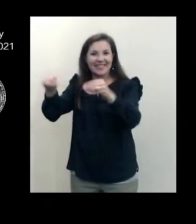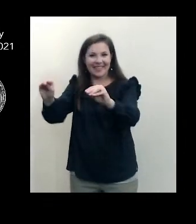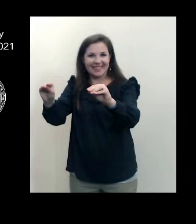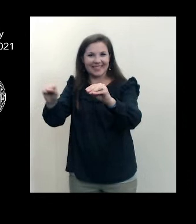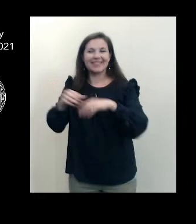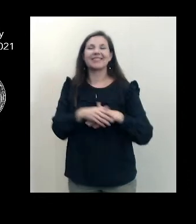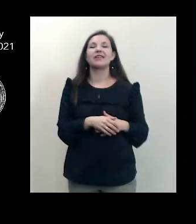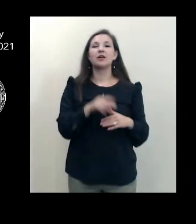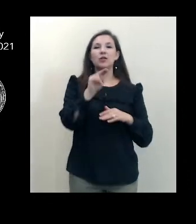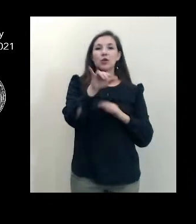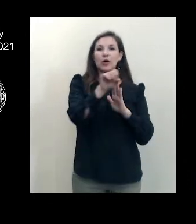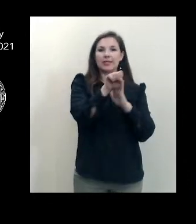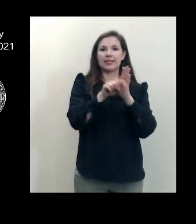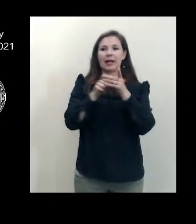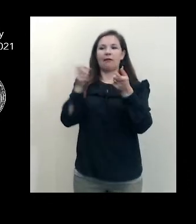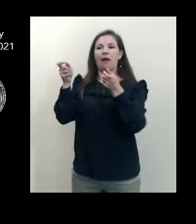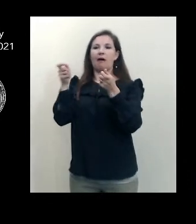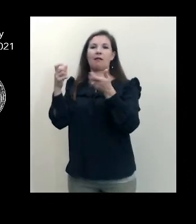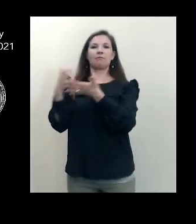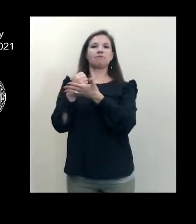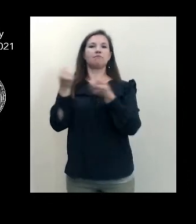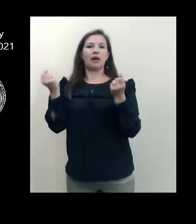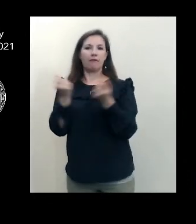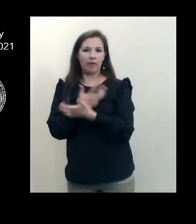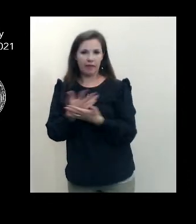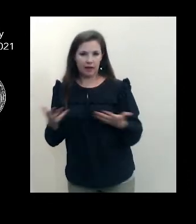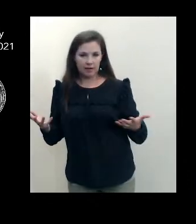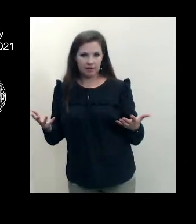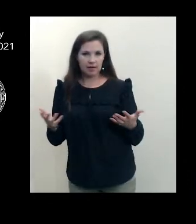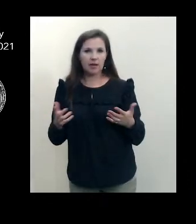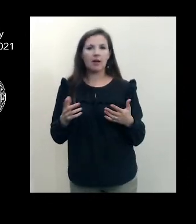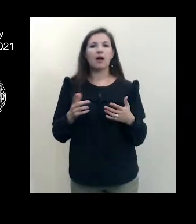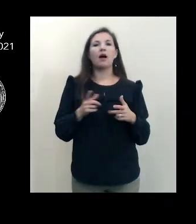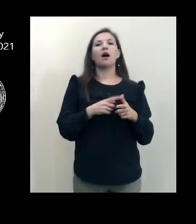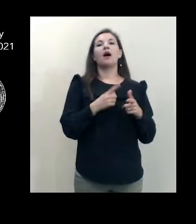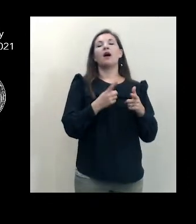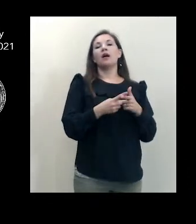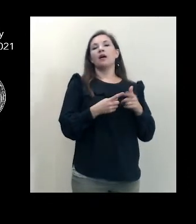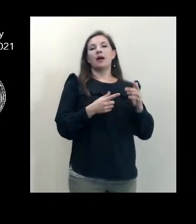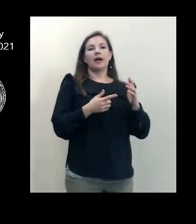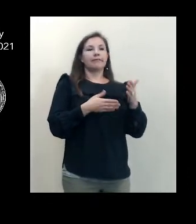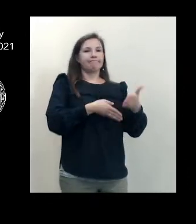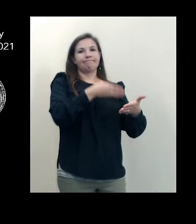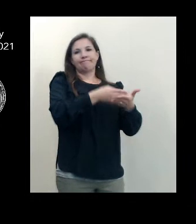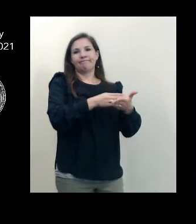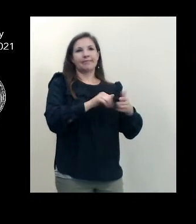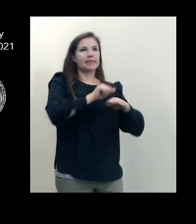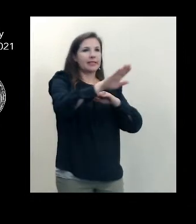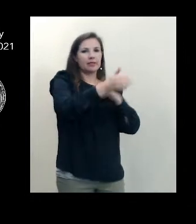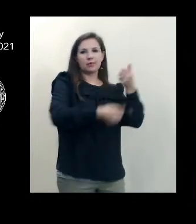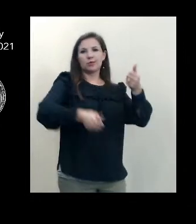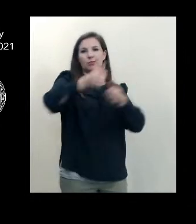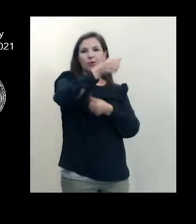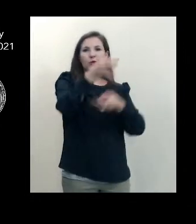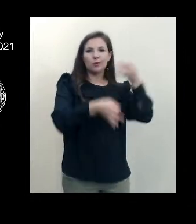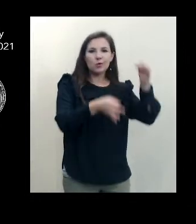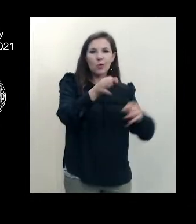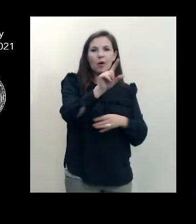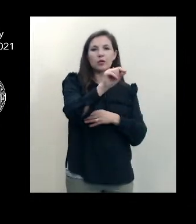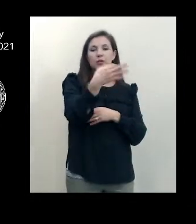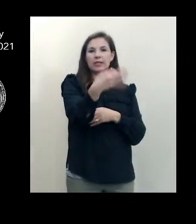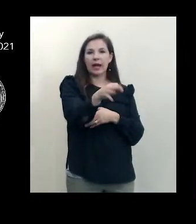State handled all of it. And then there was a case that was decided in the Supreme Court in